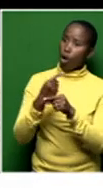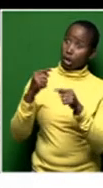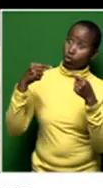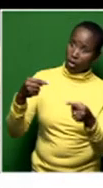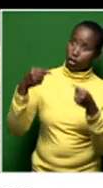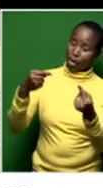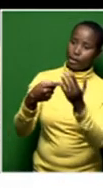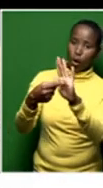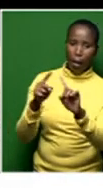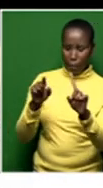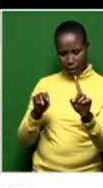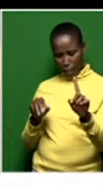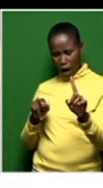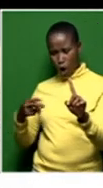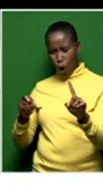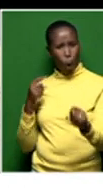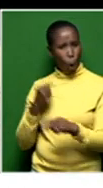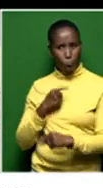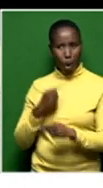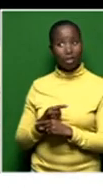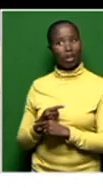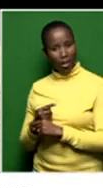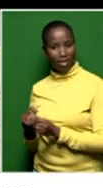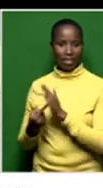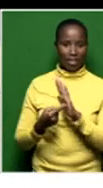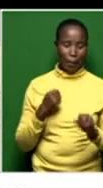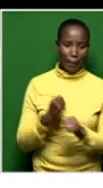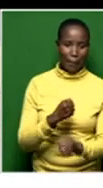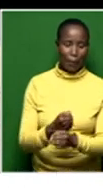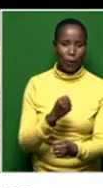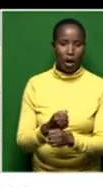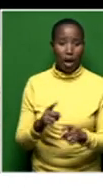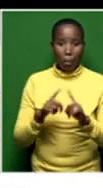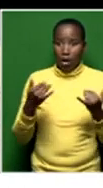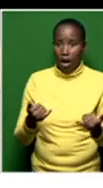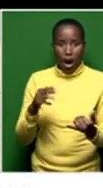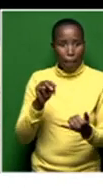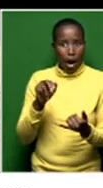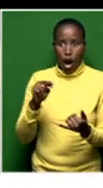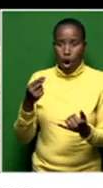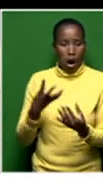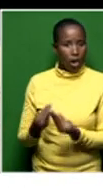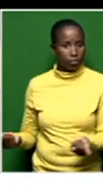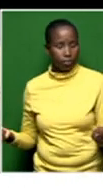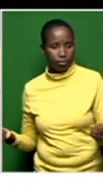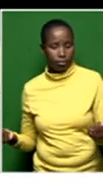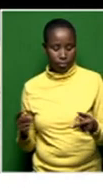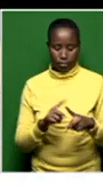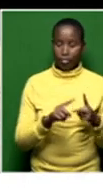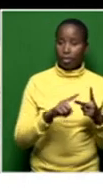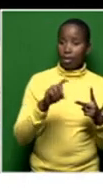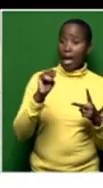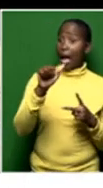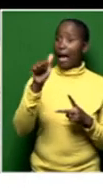seemed to come forward and produce those results. Now, Mango is no longer. SAA is